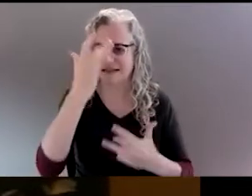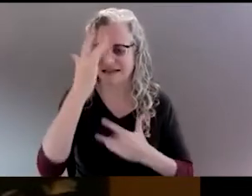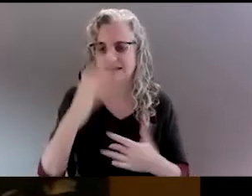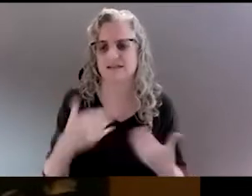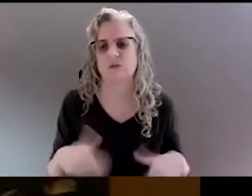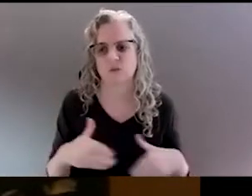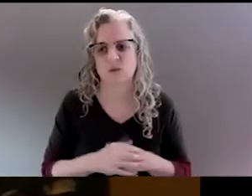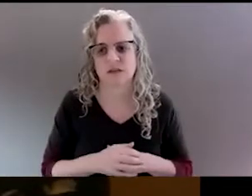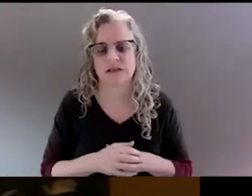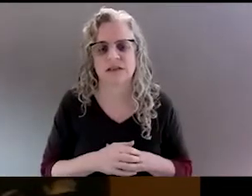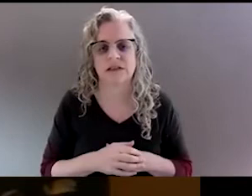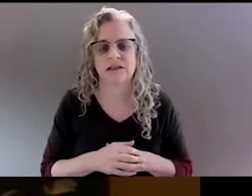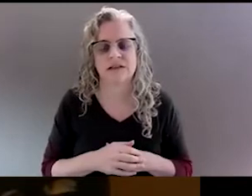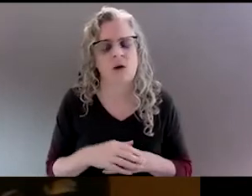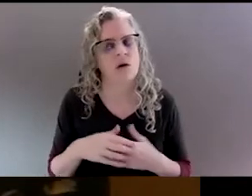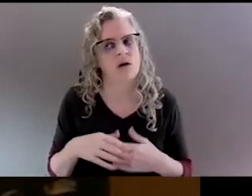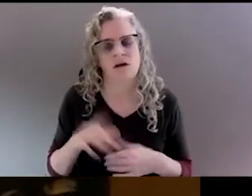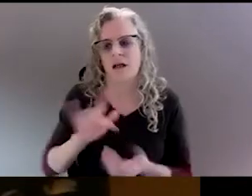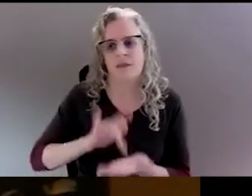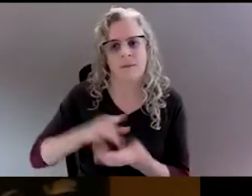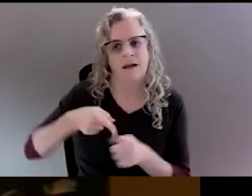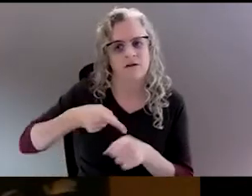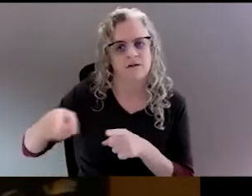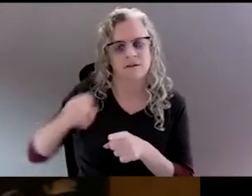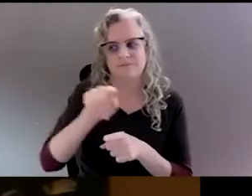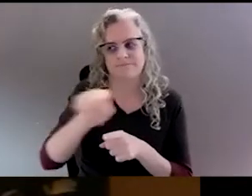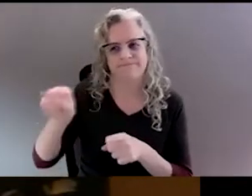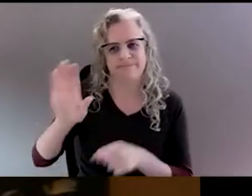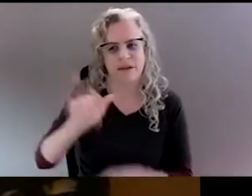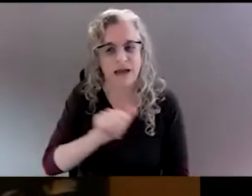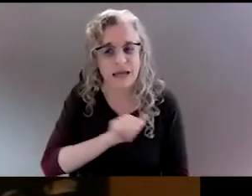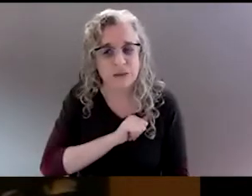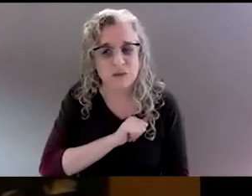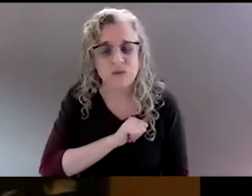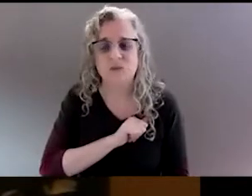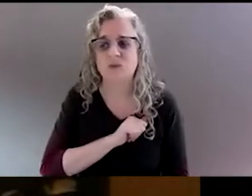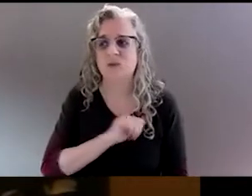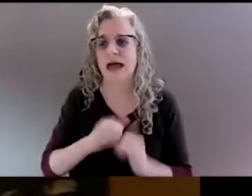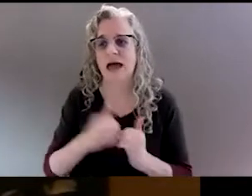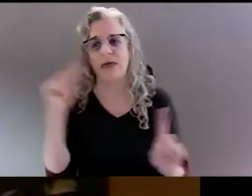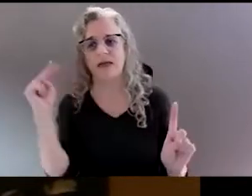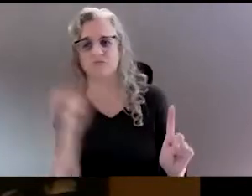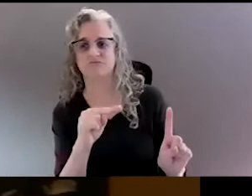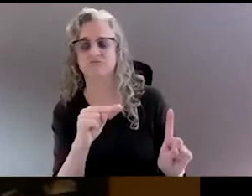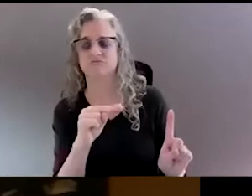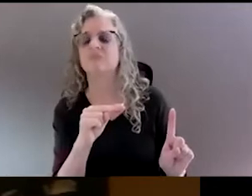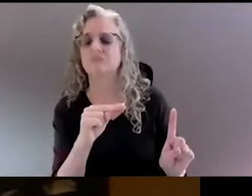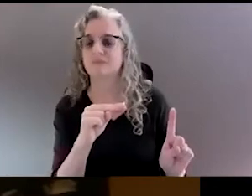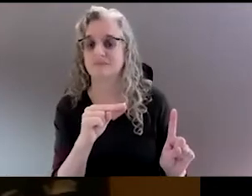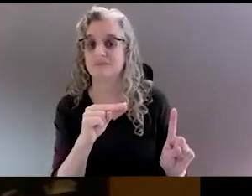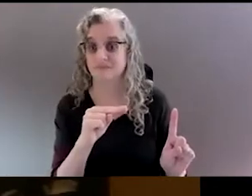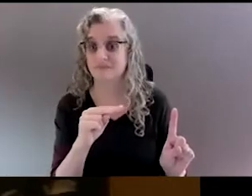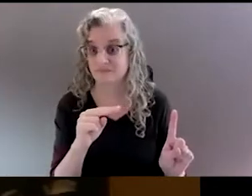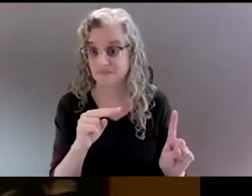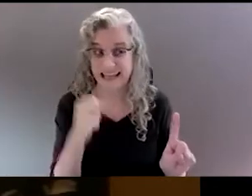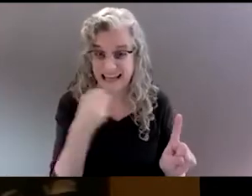field, how these different attitudes and ways of thinking about people can impact them. And so even in my